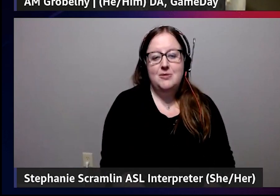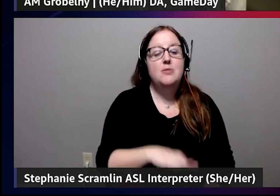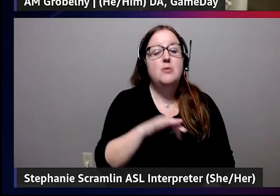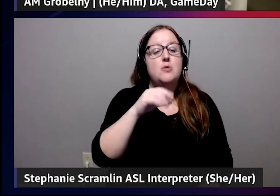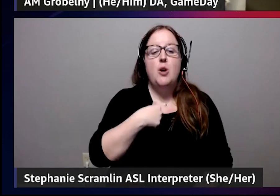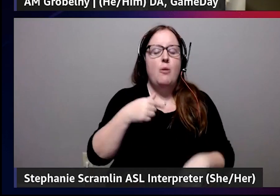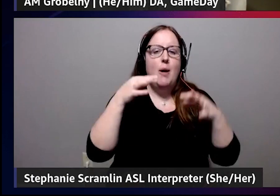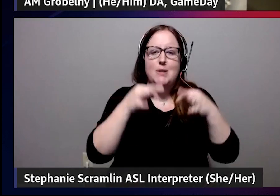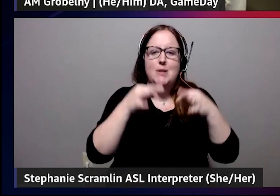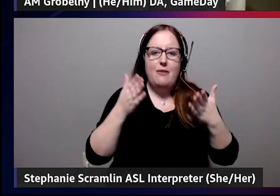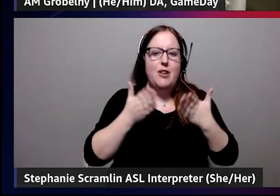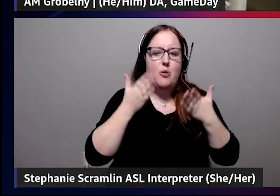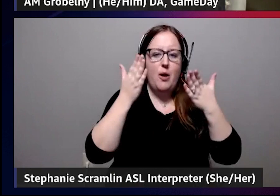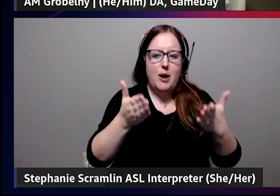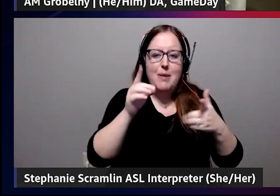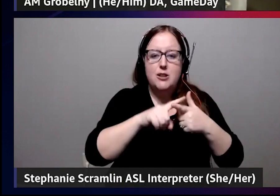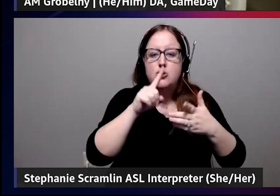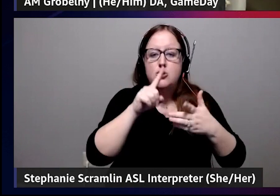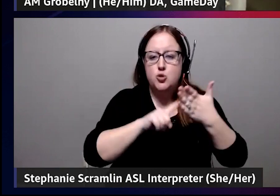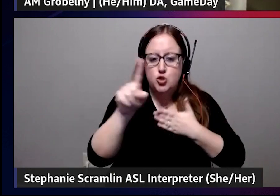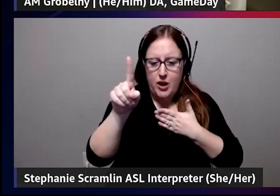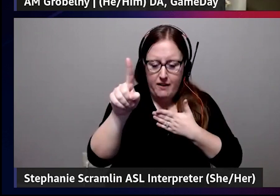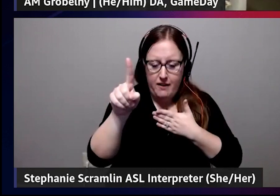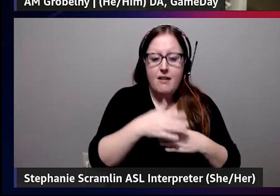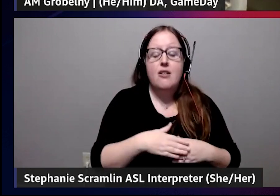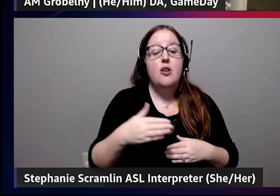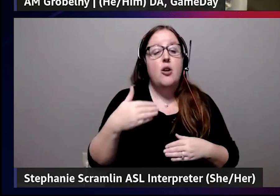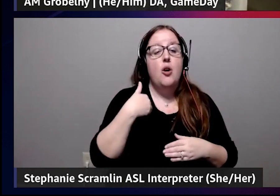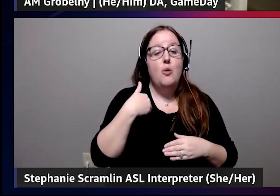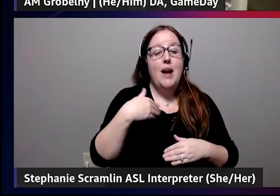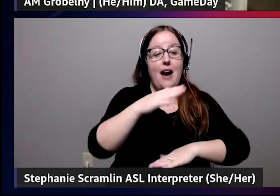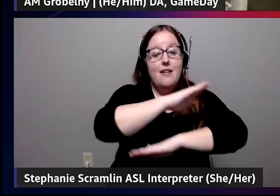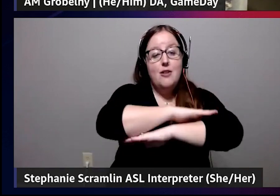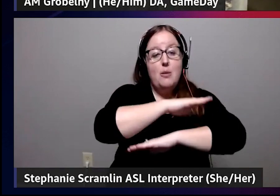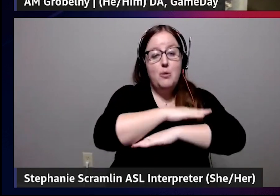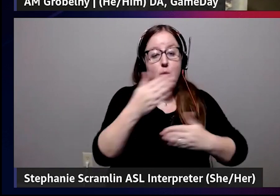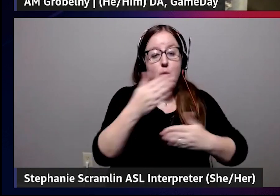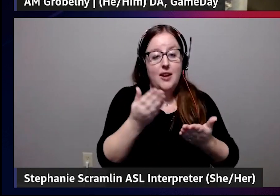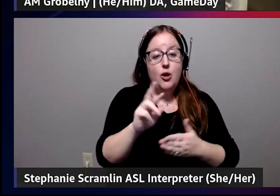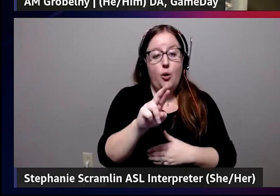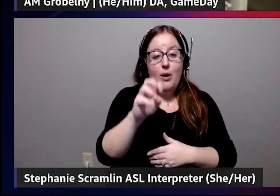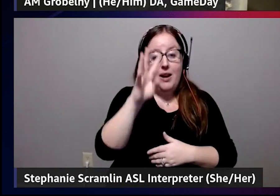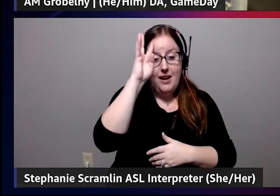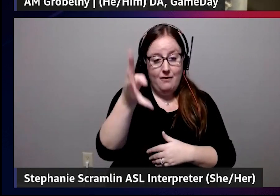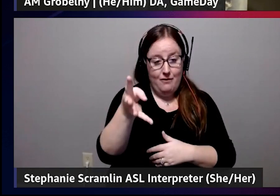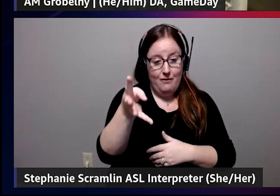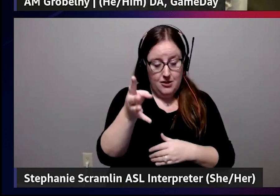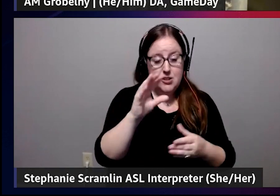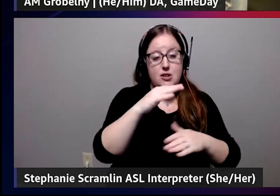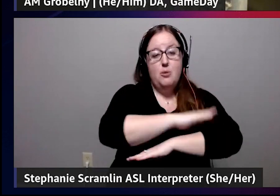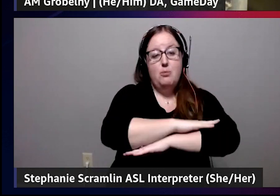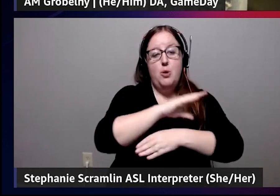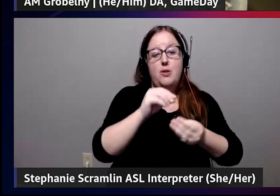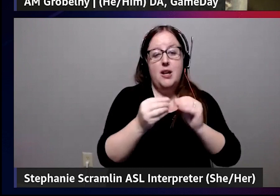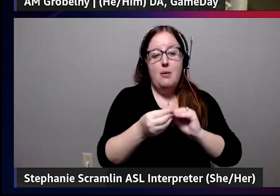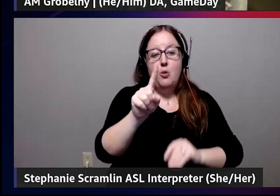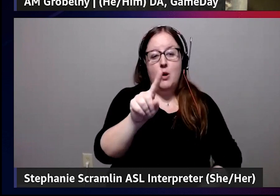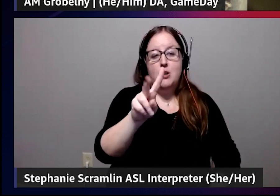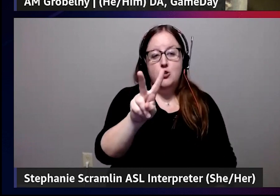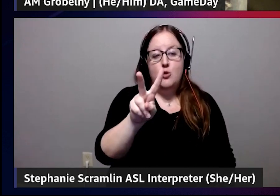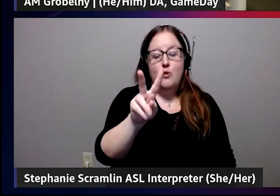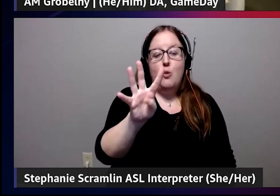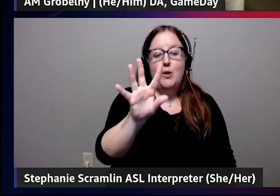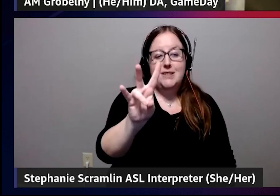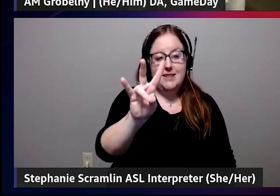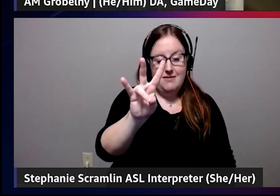definitely recommend you to check it out. We also do have a booth here at AWS reInvent, booth number 1247. So, and we